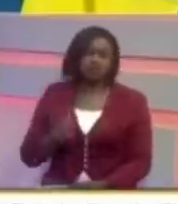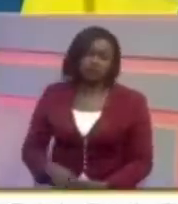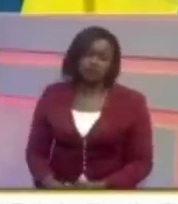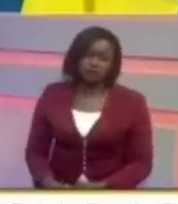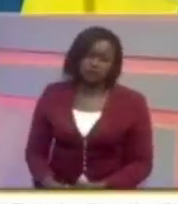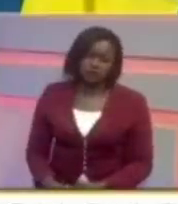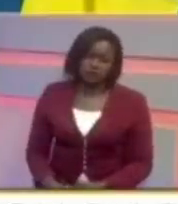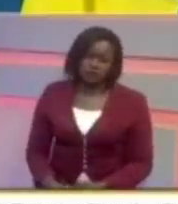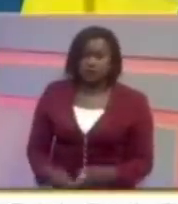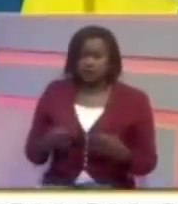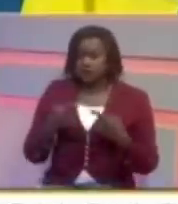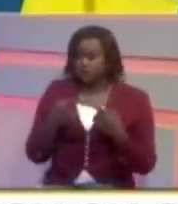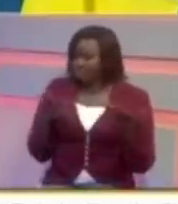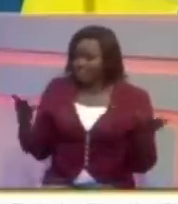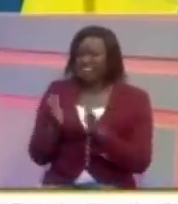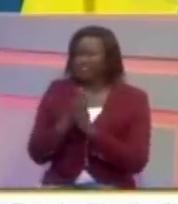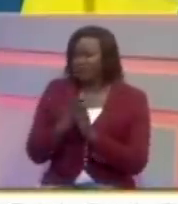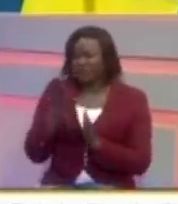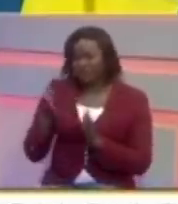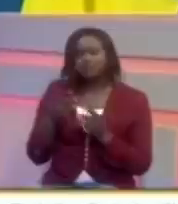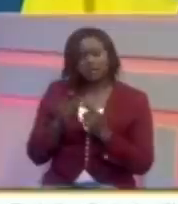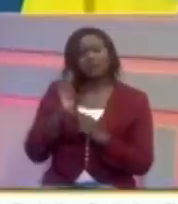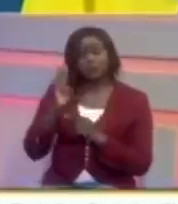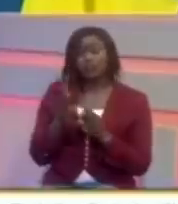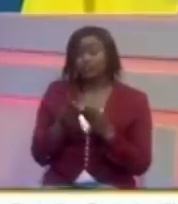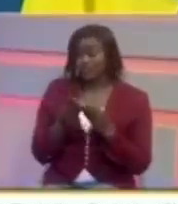and the story is there. But this will be sorted out.